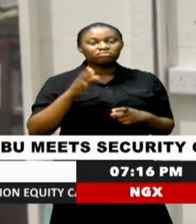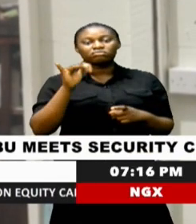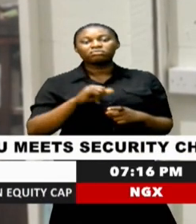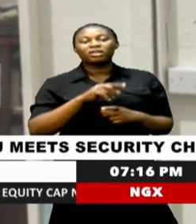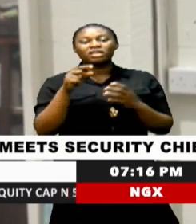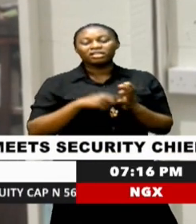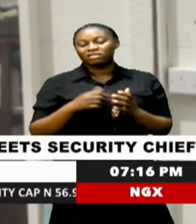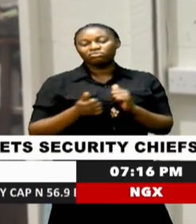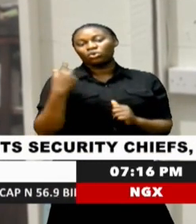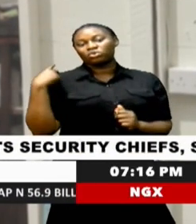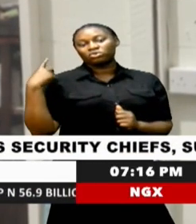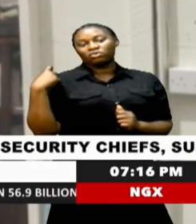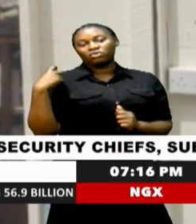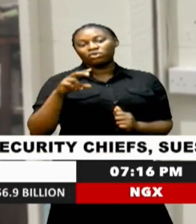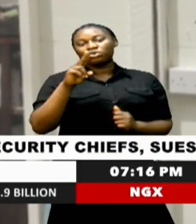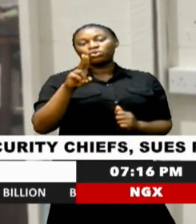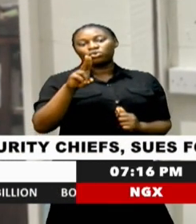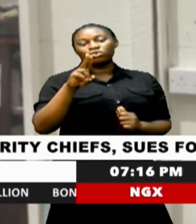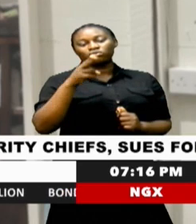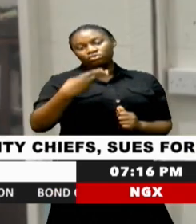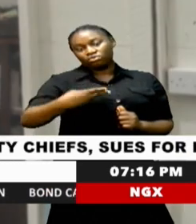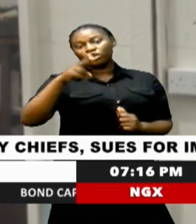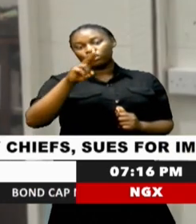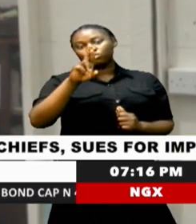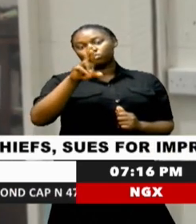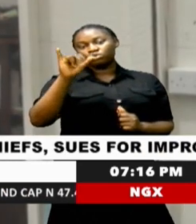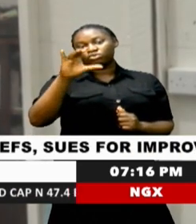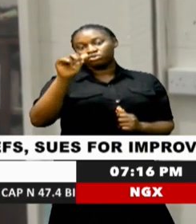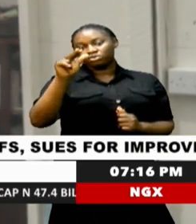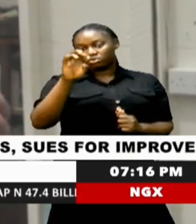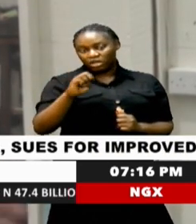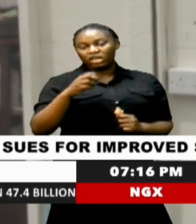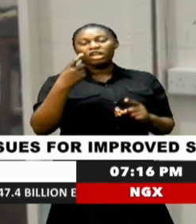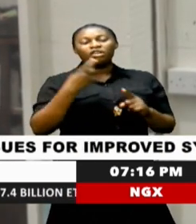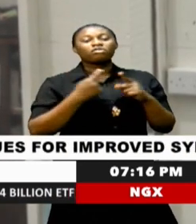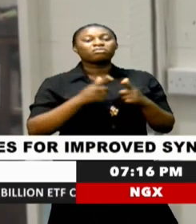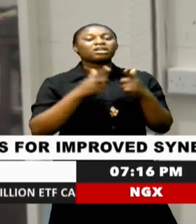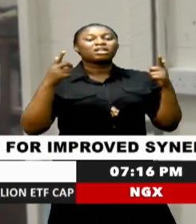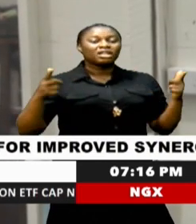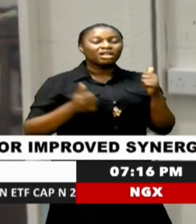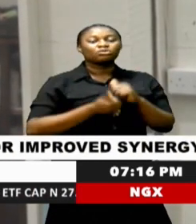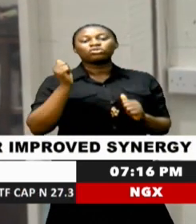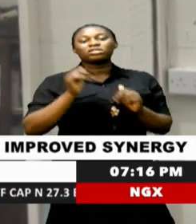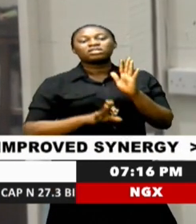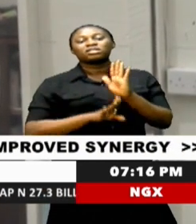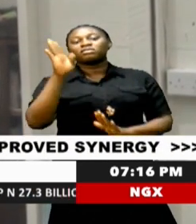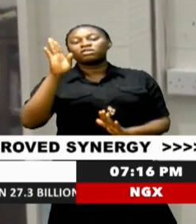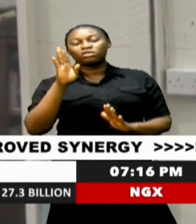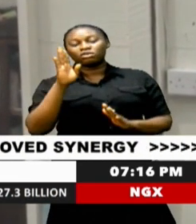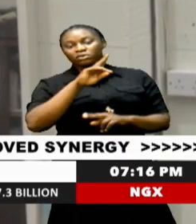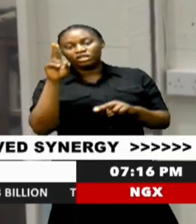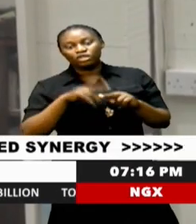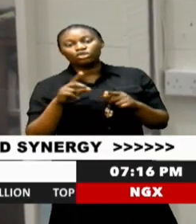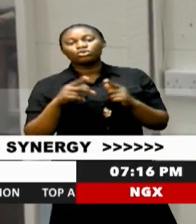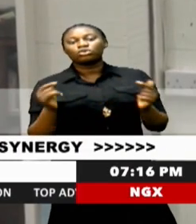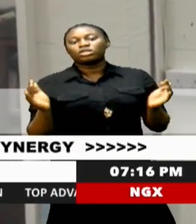most recent record-breaking Hurricane Beryl. From the largest and most developed nations to the smallest and